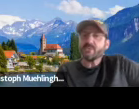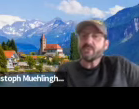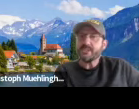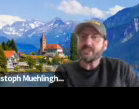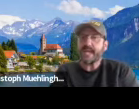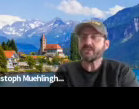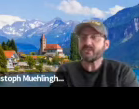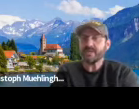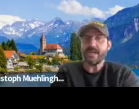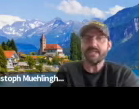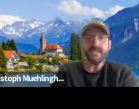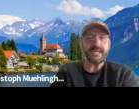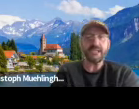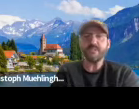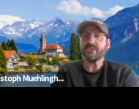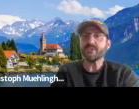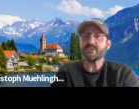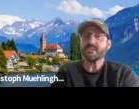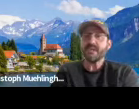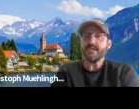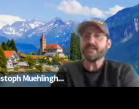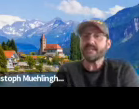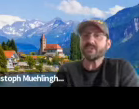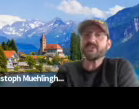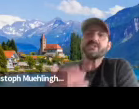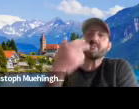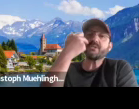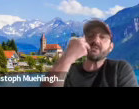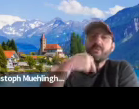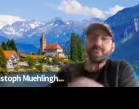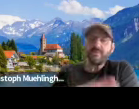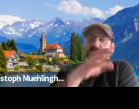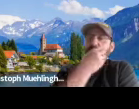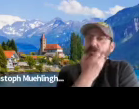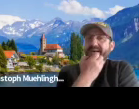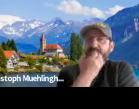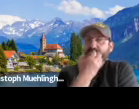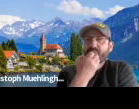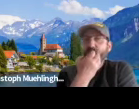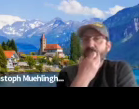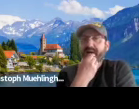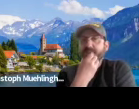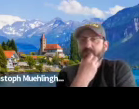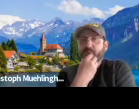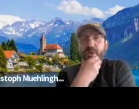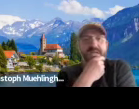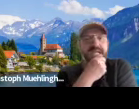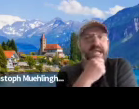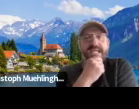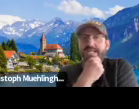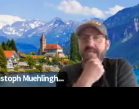are also considered exocrine glands technically, because the intestinal system is going, from the mouth through a tube down to the